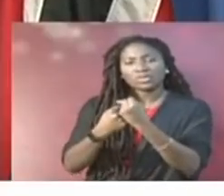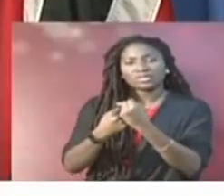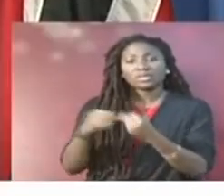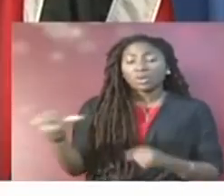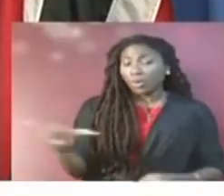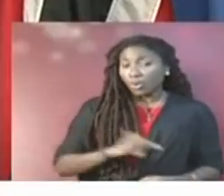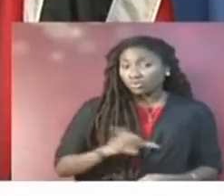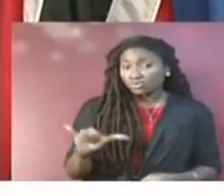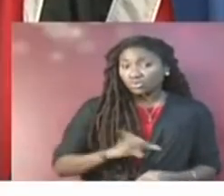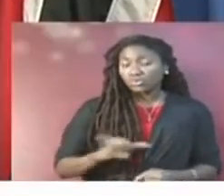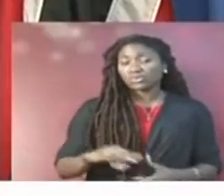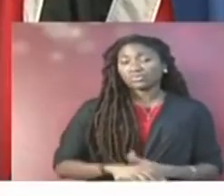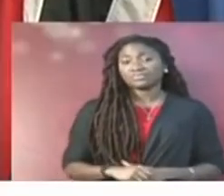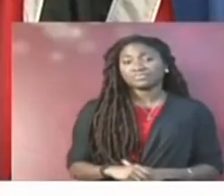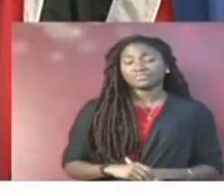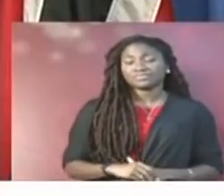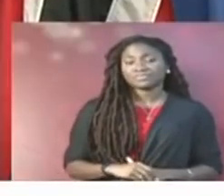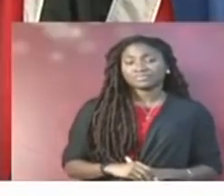also